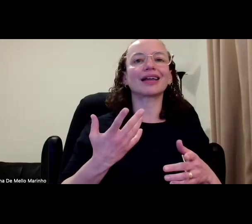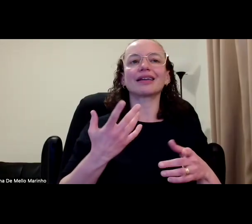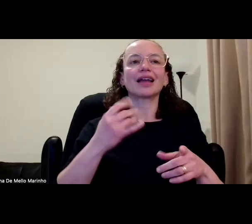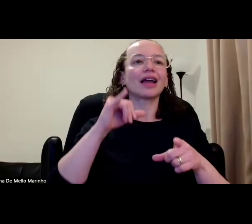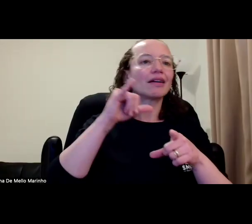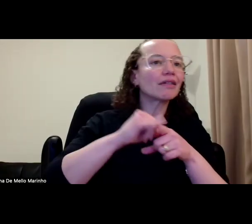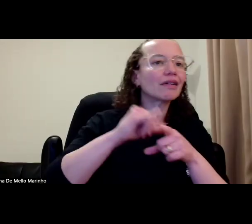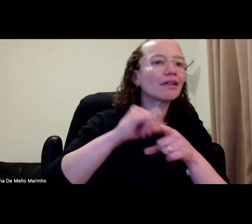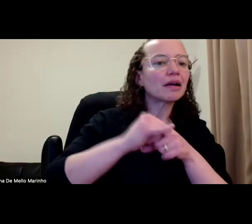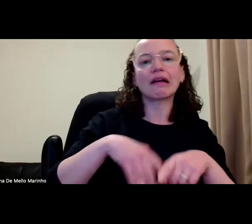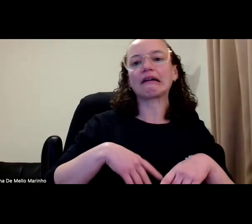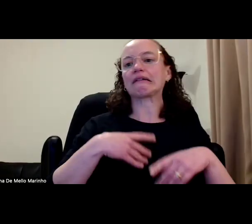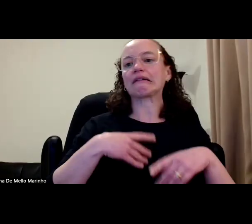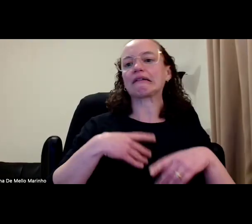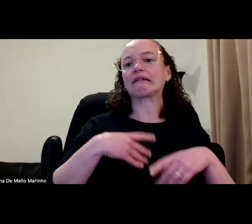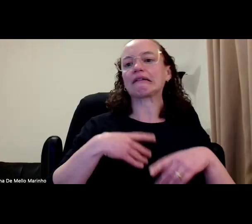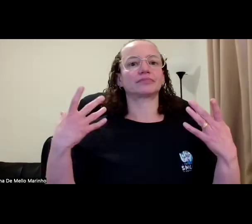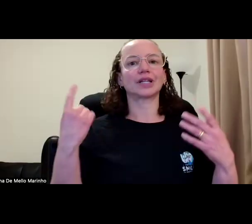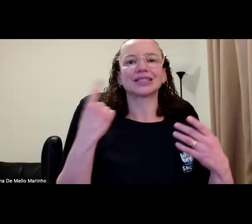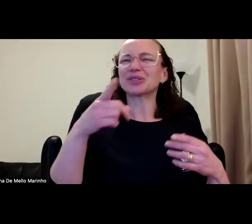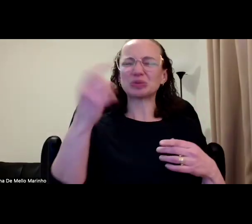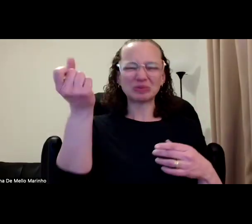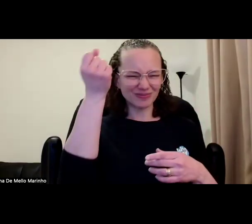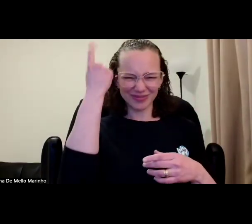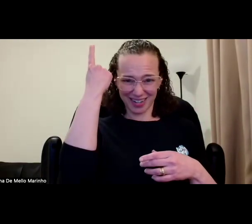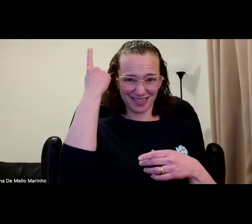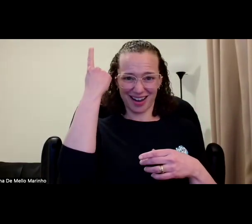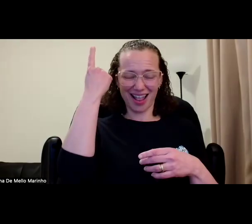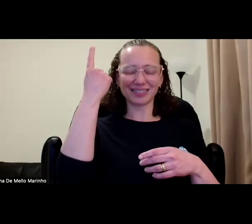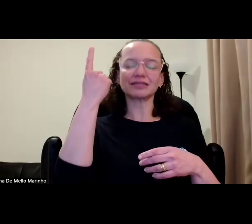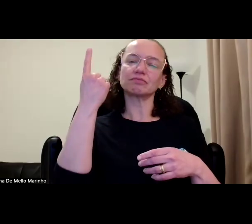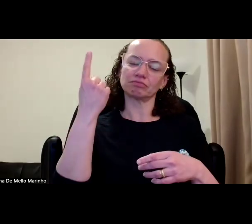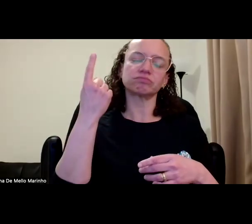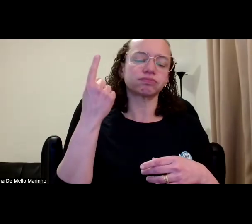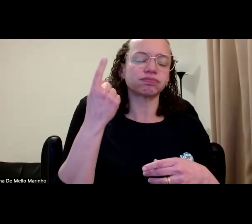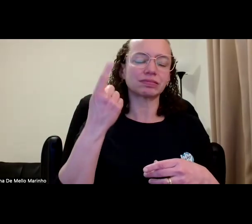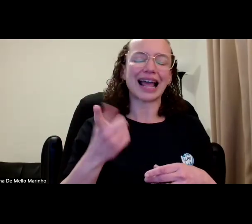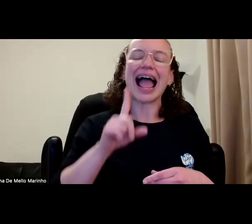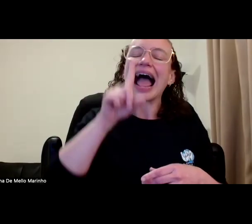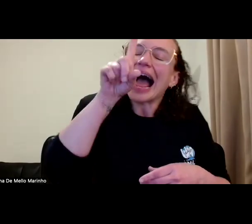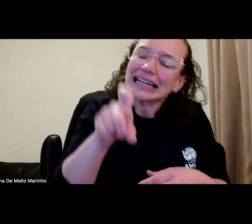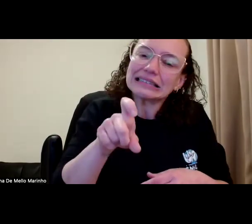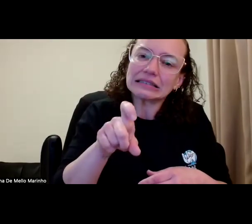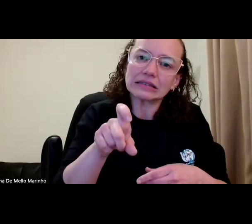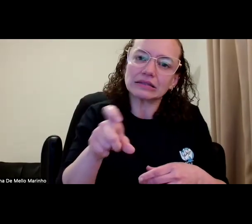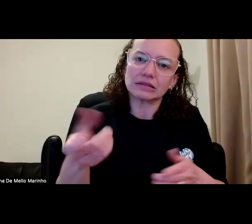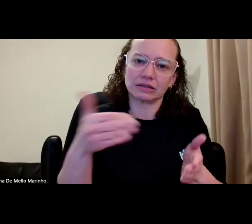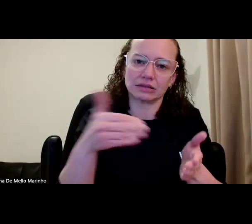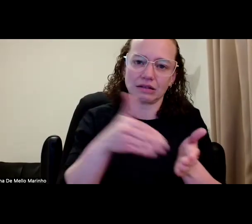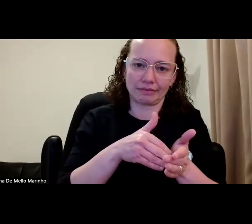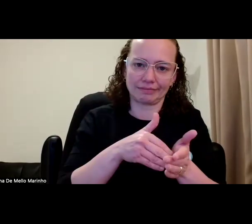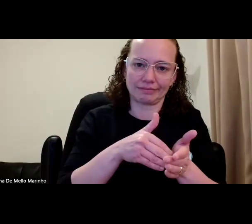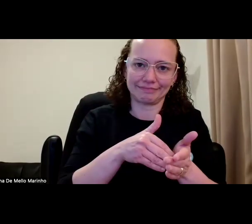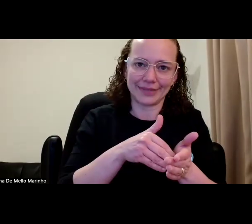if you need to clarify something or a terminology that you don't understand or something that you don't understand, it's important that